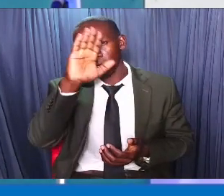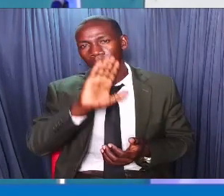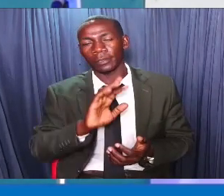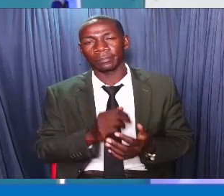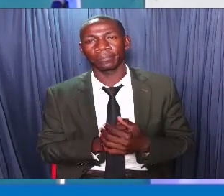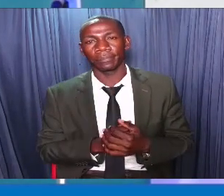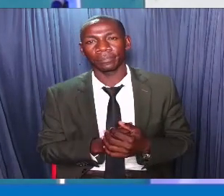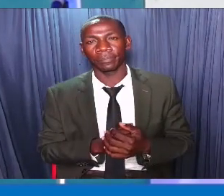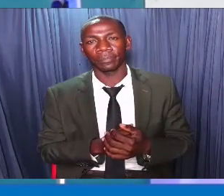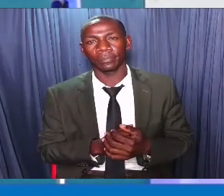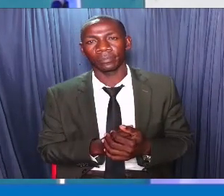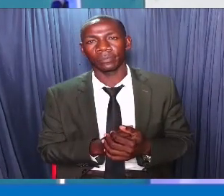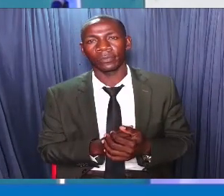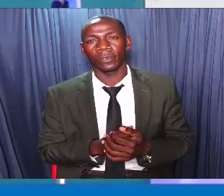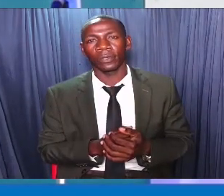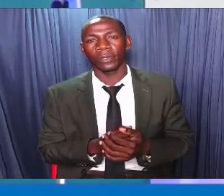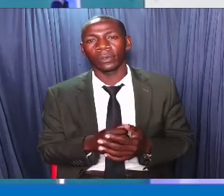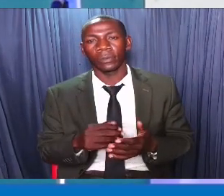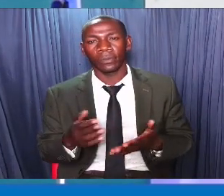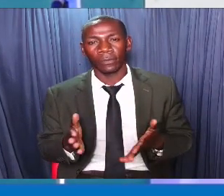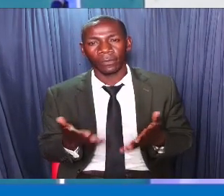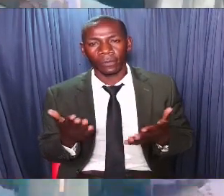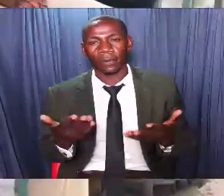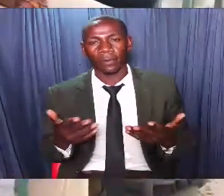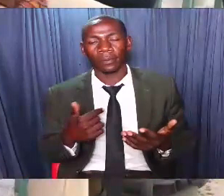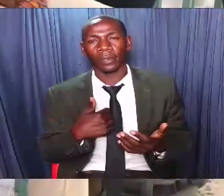God. Akanisii. Really besought me.